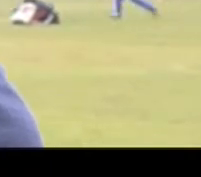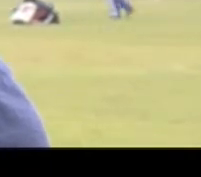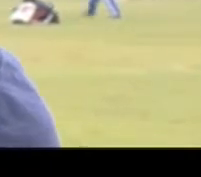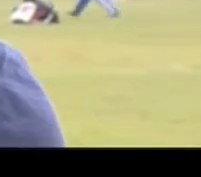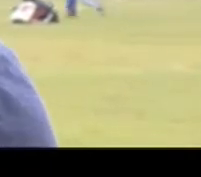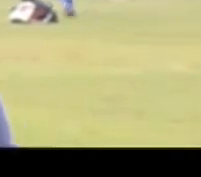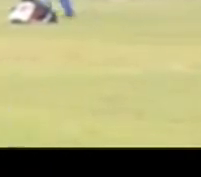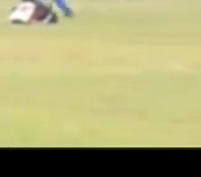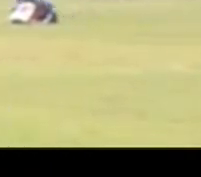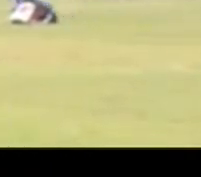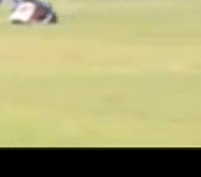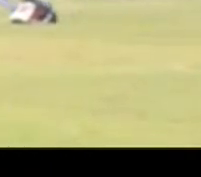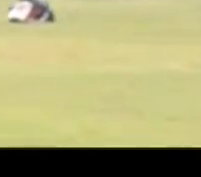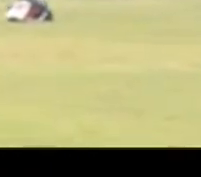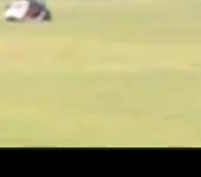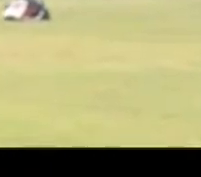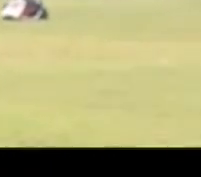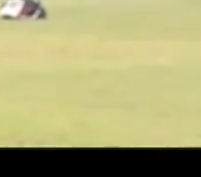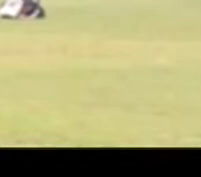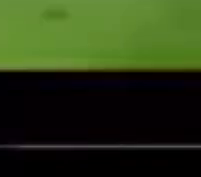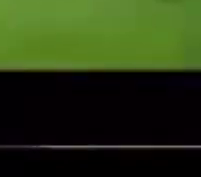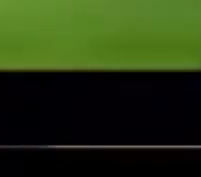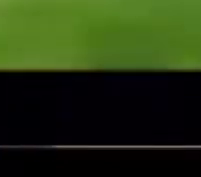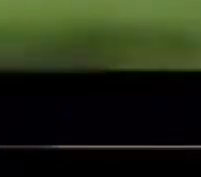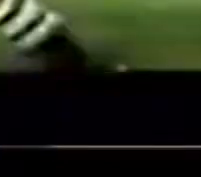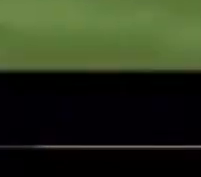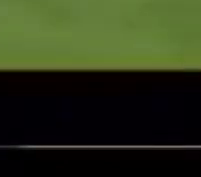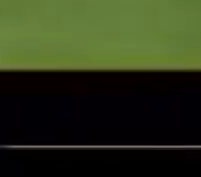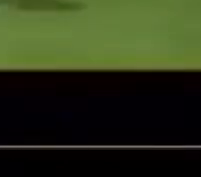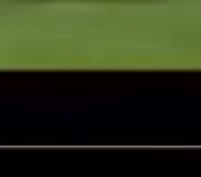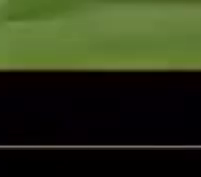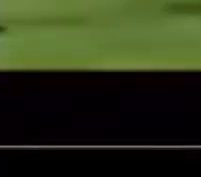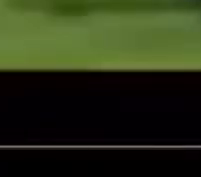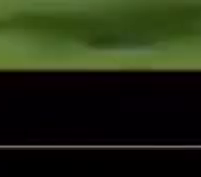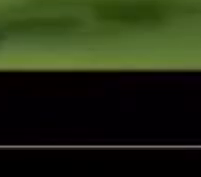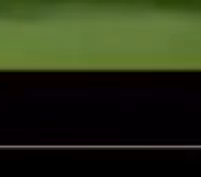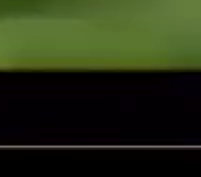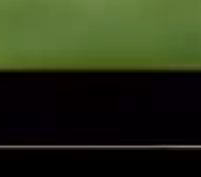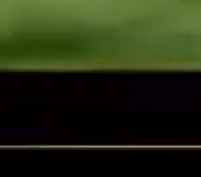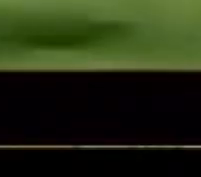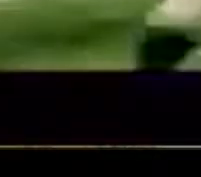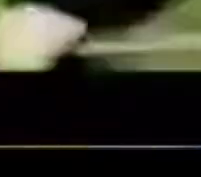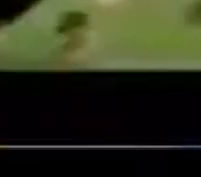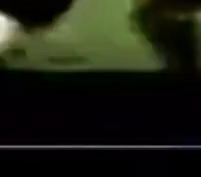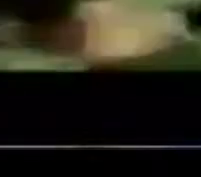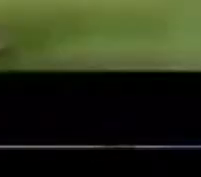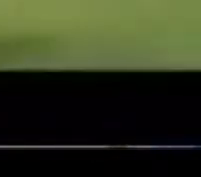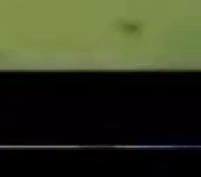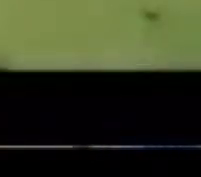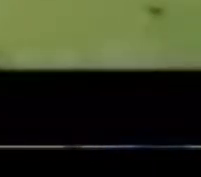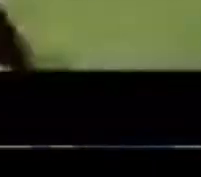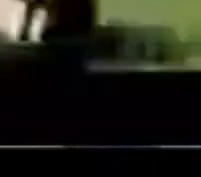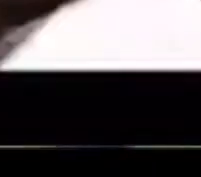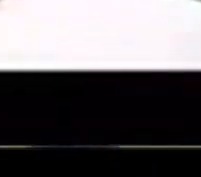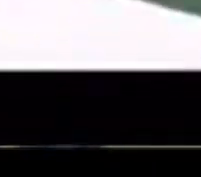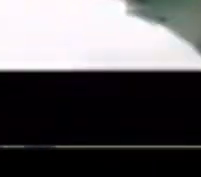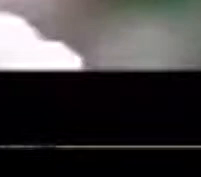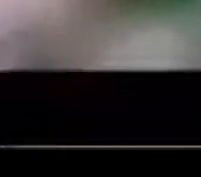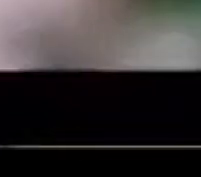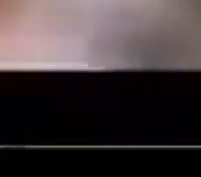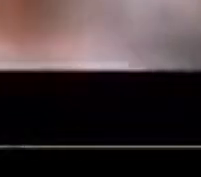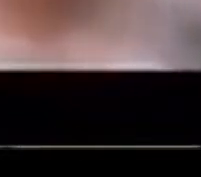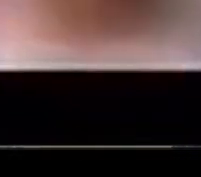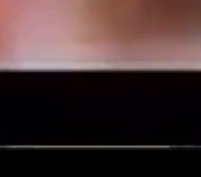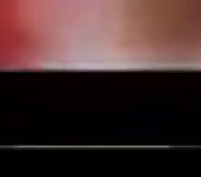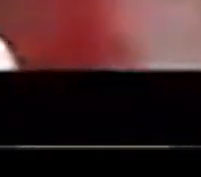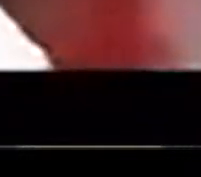of we were going to the finals, and I told my son, he was 5 years old, and I said, I will win the World Cup today, and I'll run.